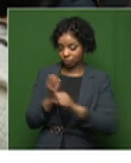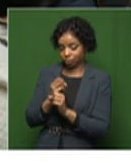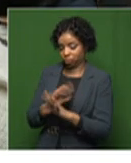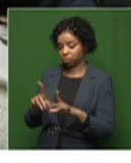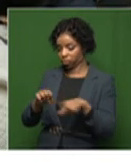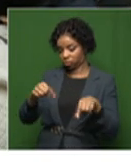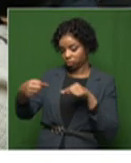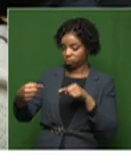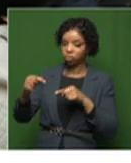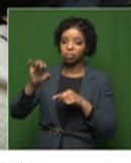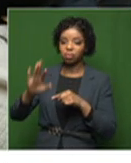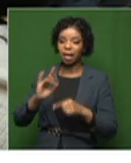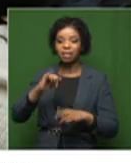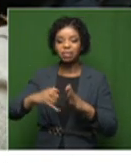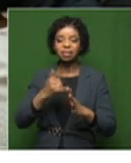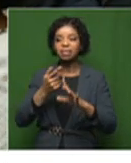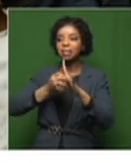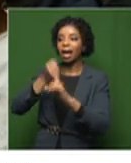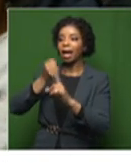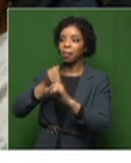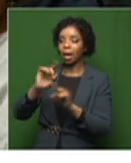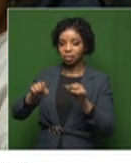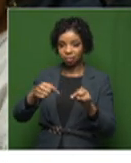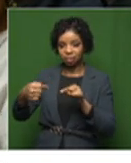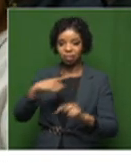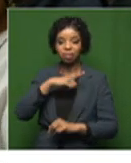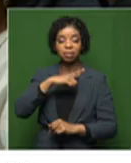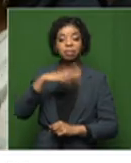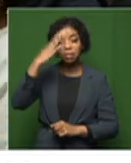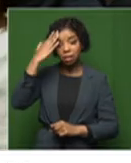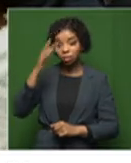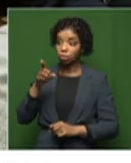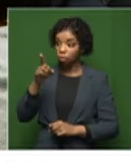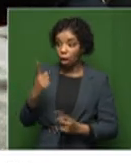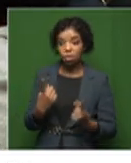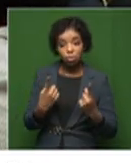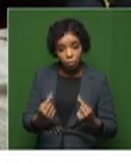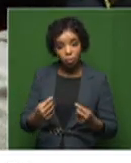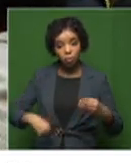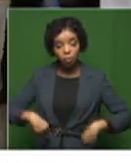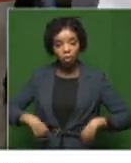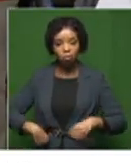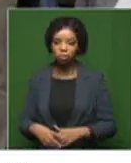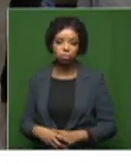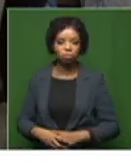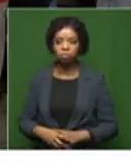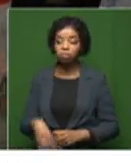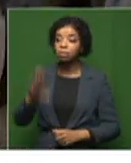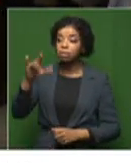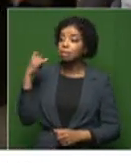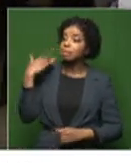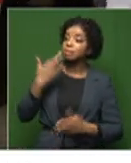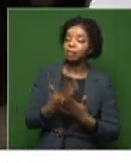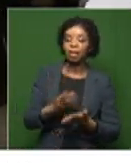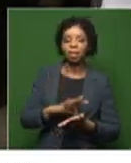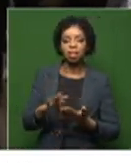it's a smear campaign against him because they know that he is not about corruption and his audit has been always clean. While EFF